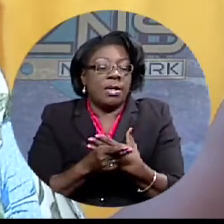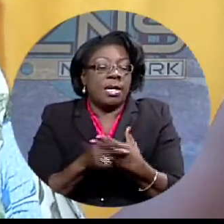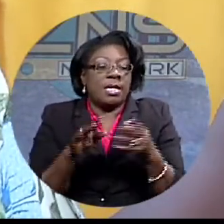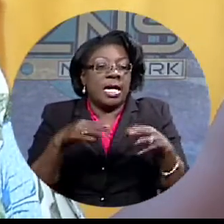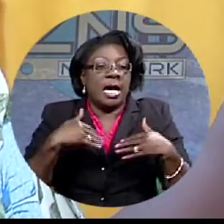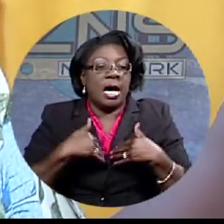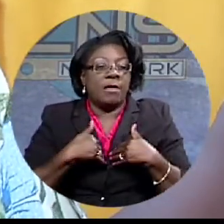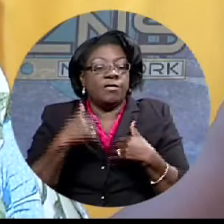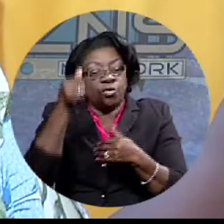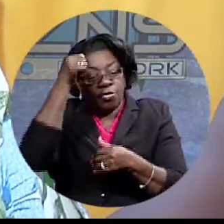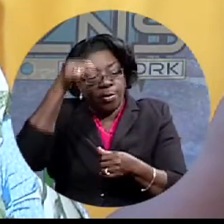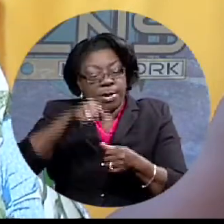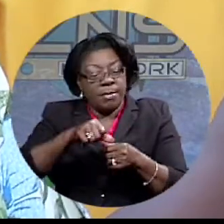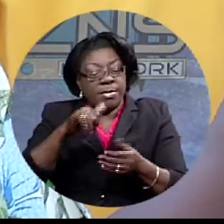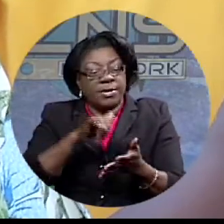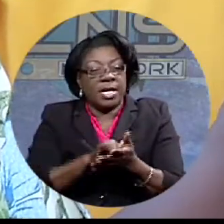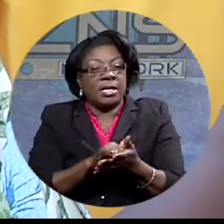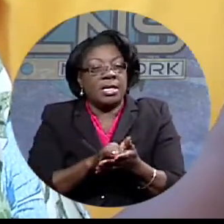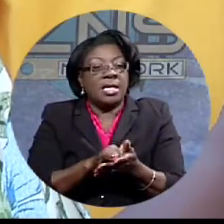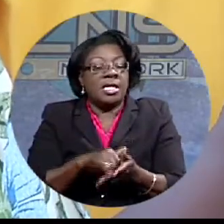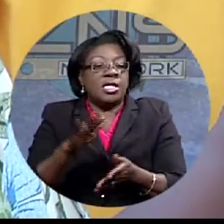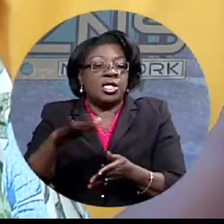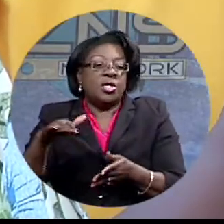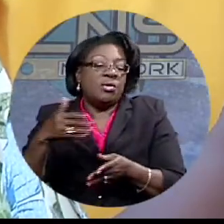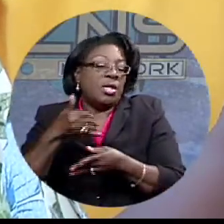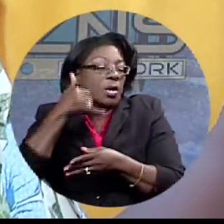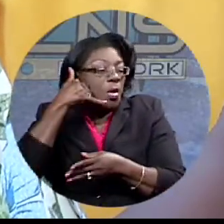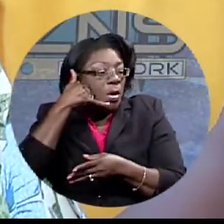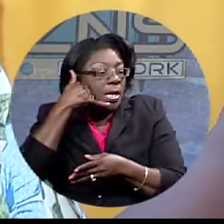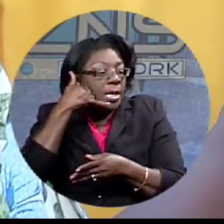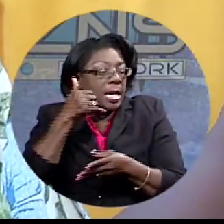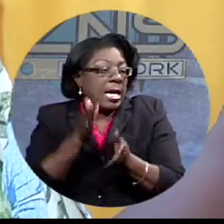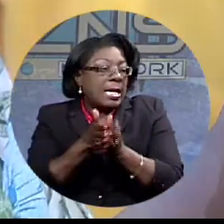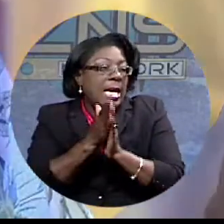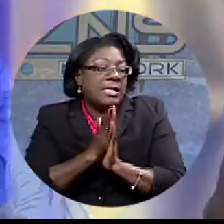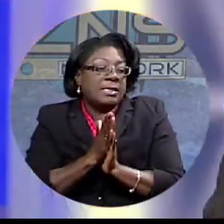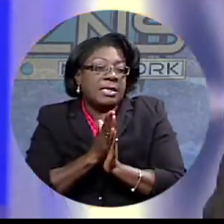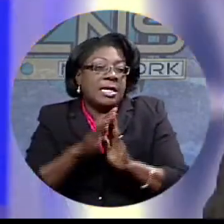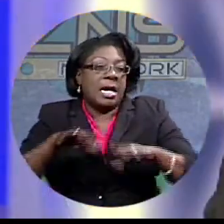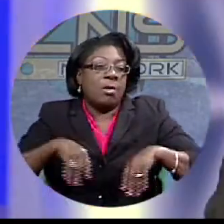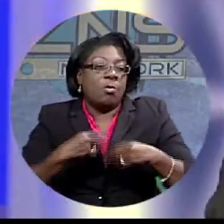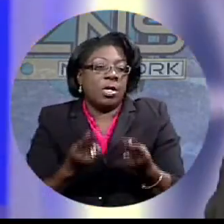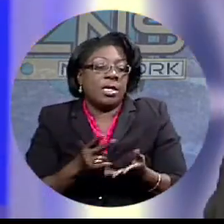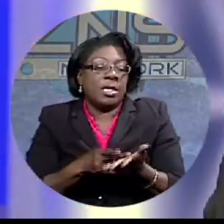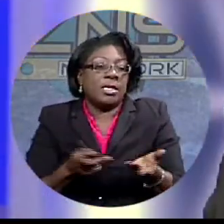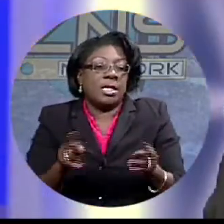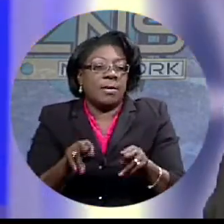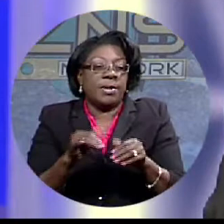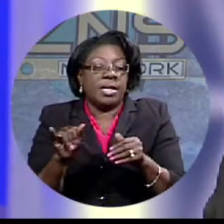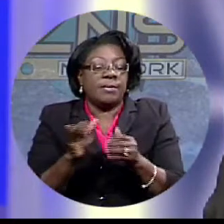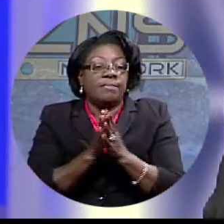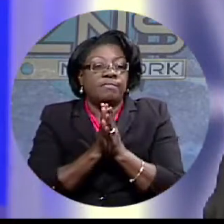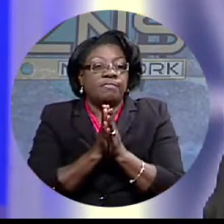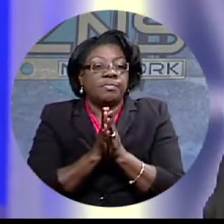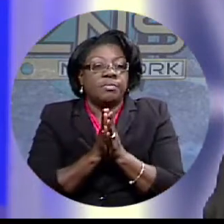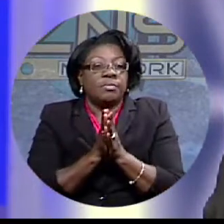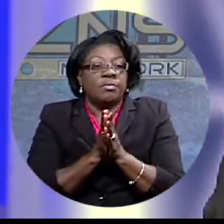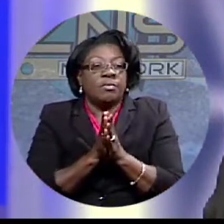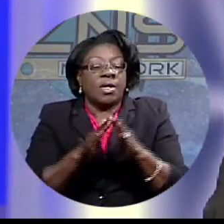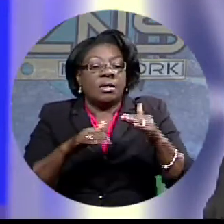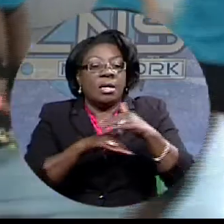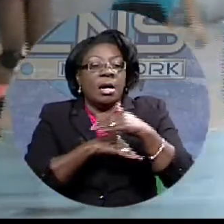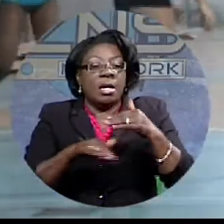that. Our children are calling and asking, how is it going? I can't tell them this. Well, from the bad to the very good, our under 50 and